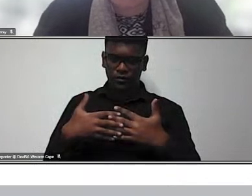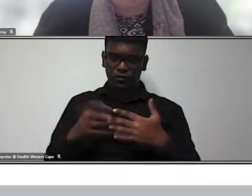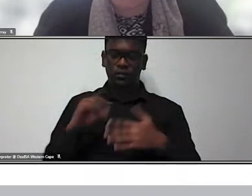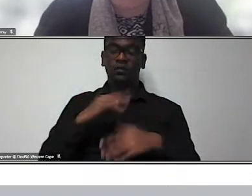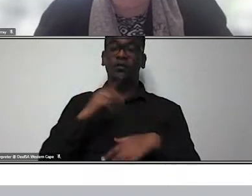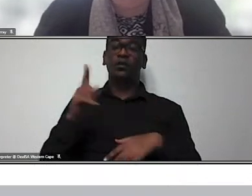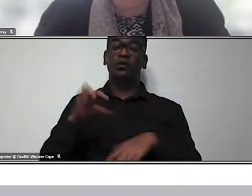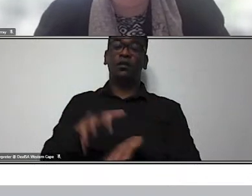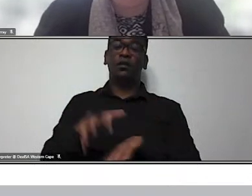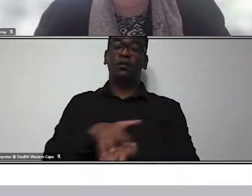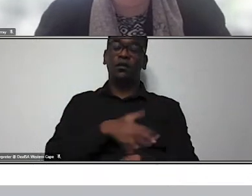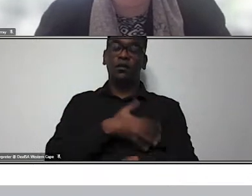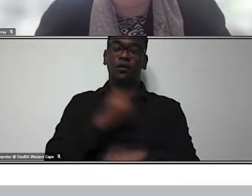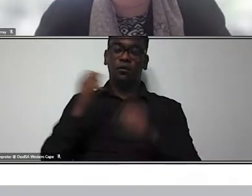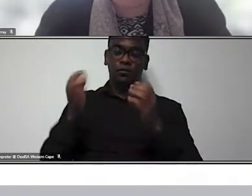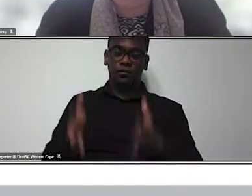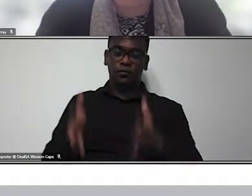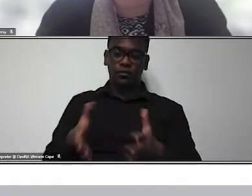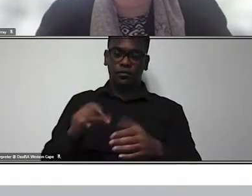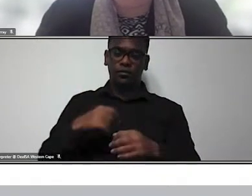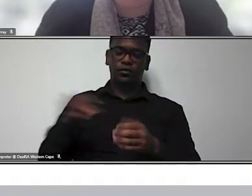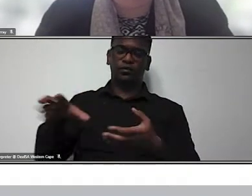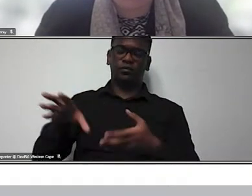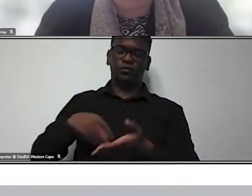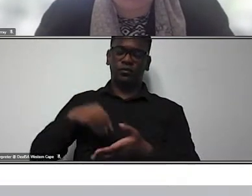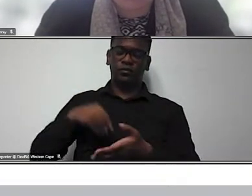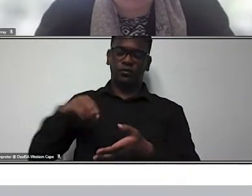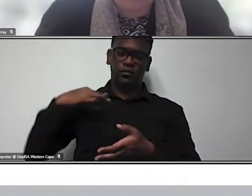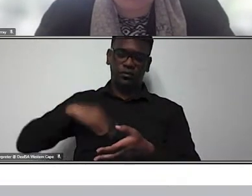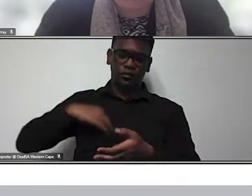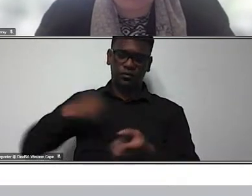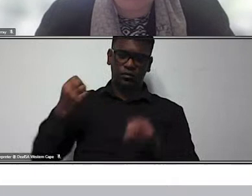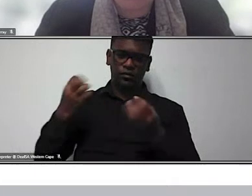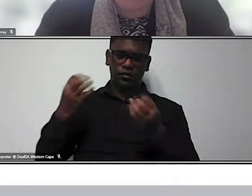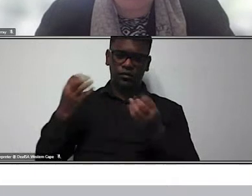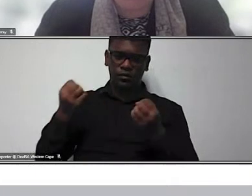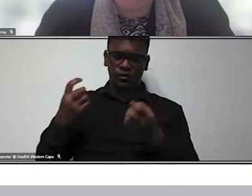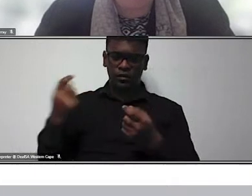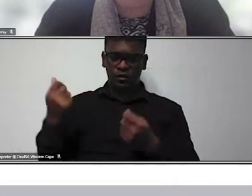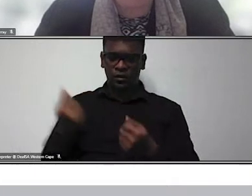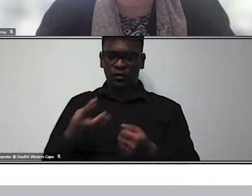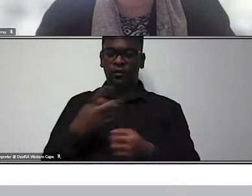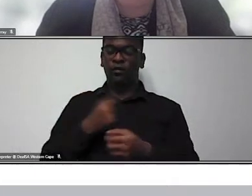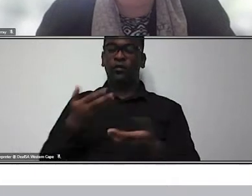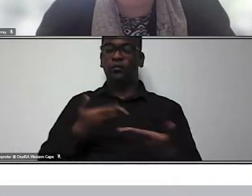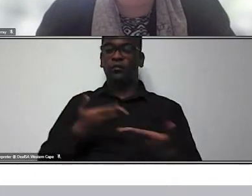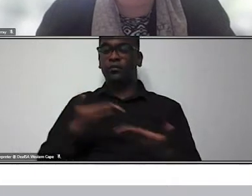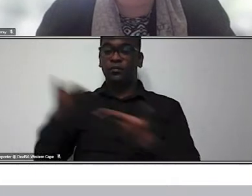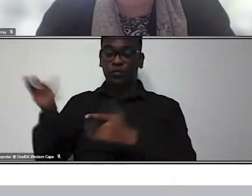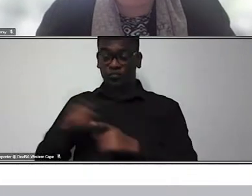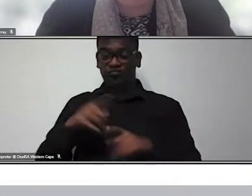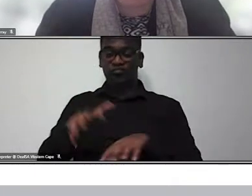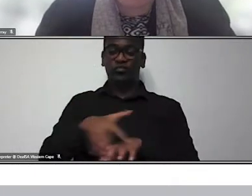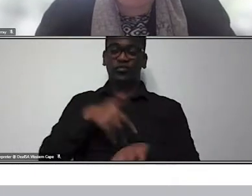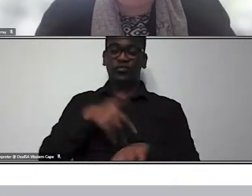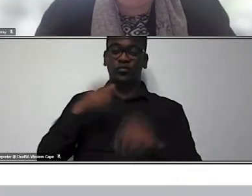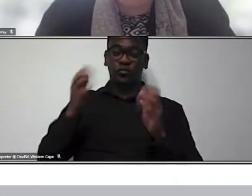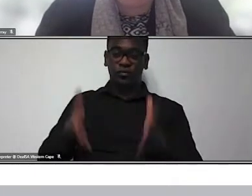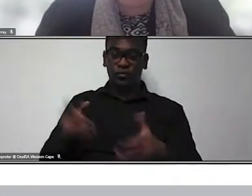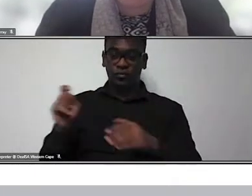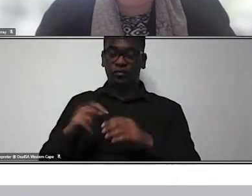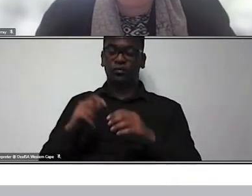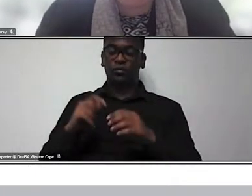farmer, and if you can earn a lot of money from exports, and that is what many farmers aim for,